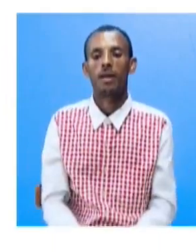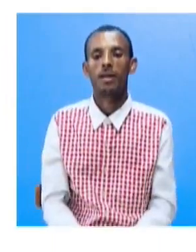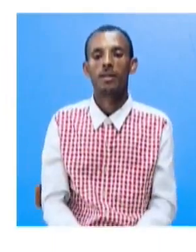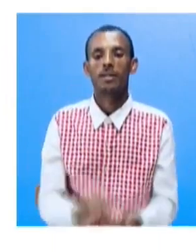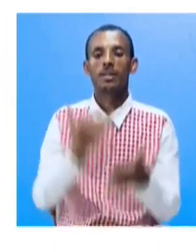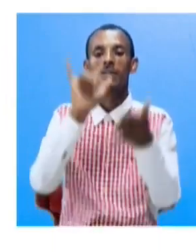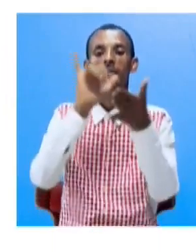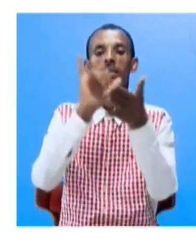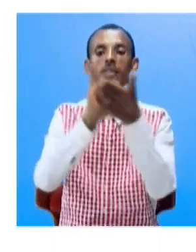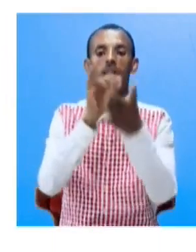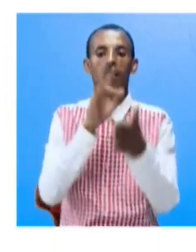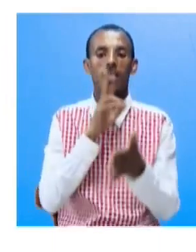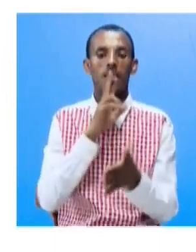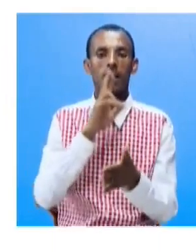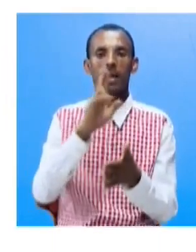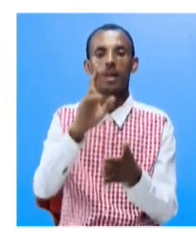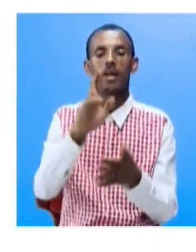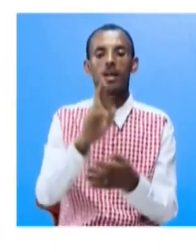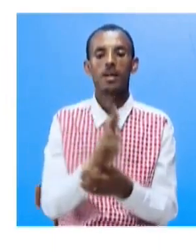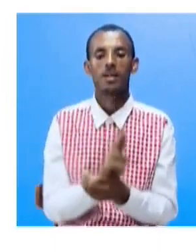that are